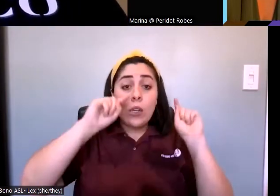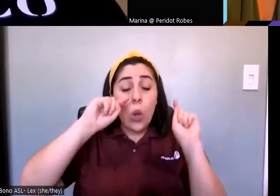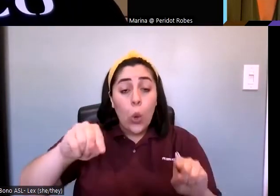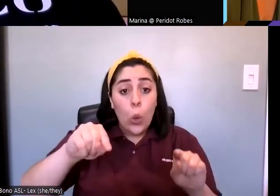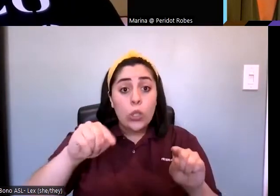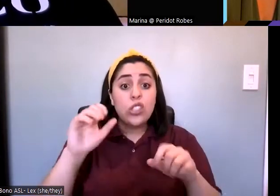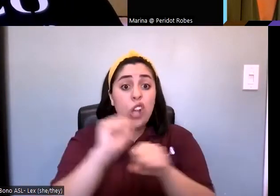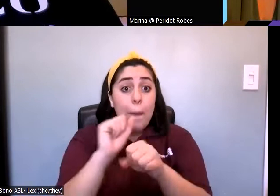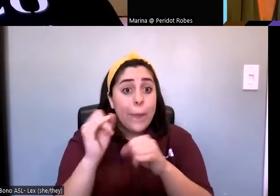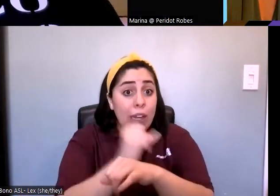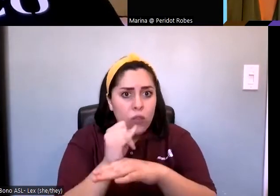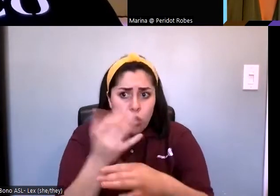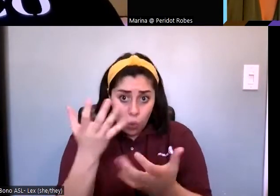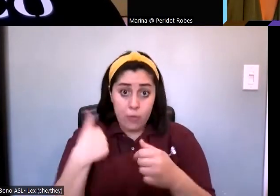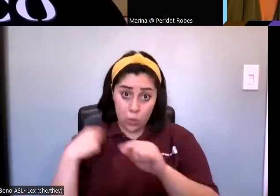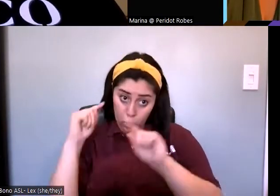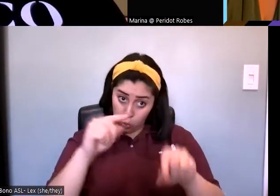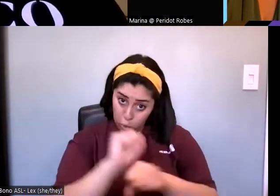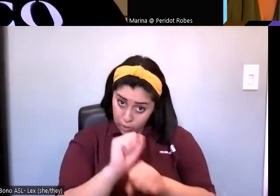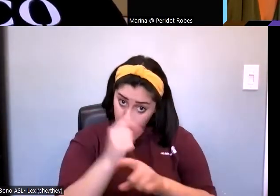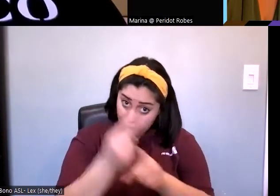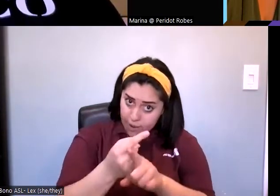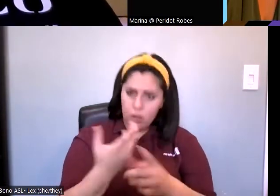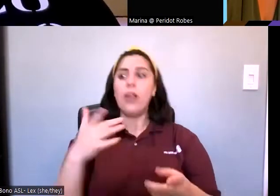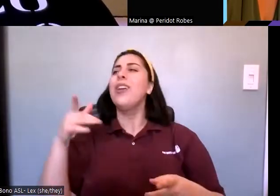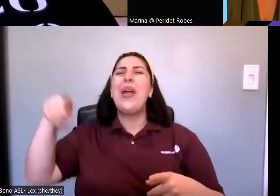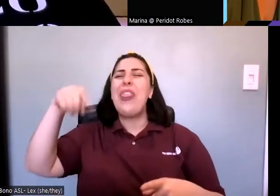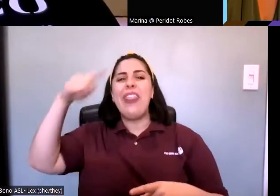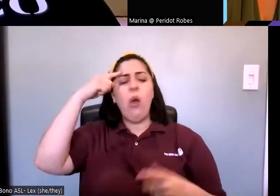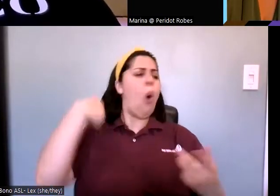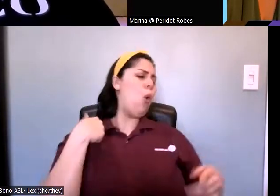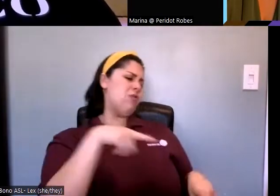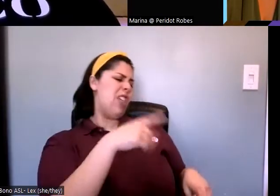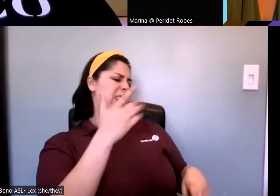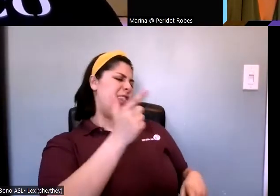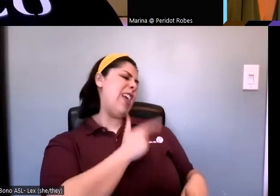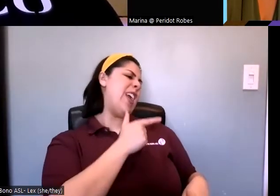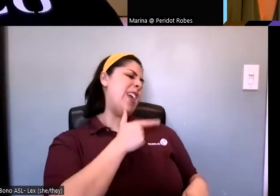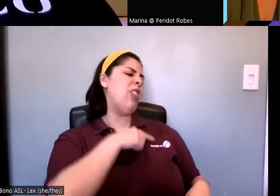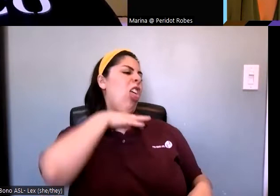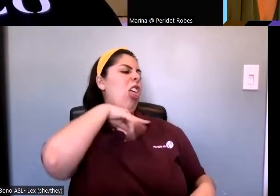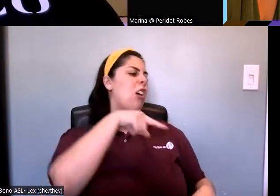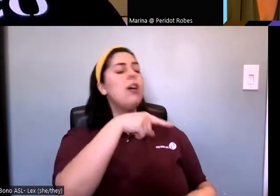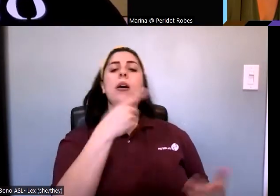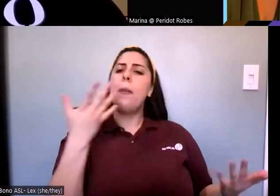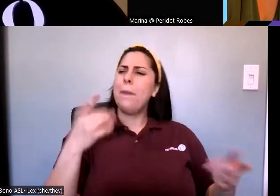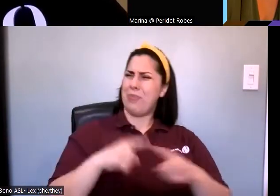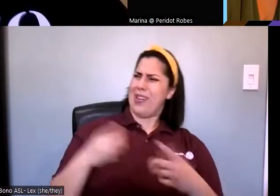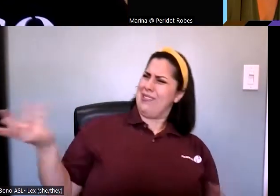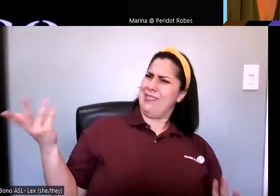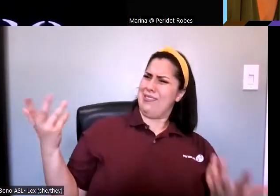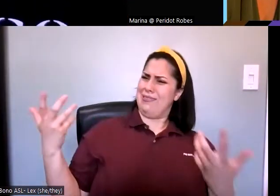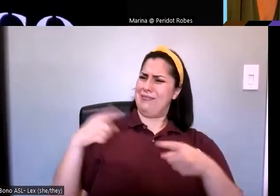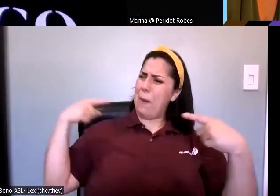You know, it's like the stereotype, oh, we're lazy, we're sloppy, you know, it's ridiculous. Right. So bigots don't make a